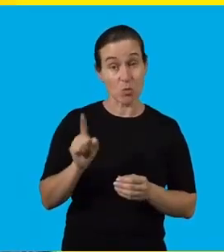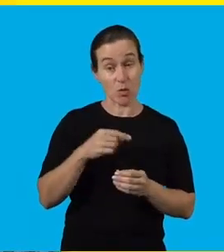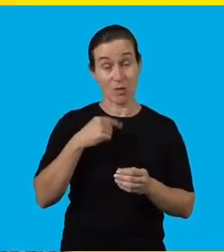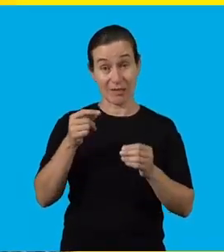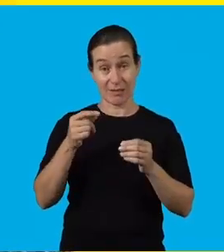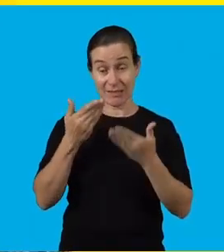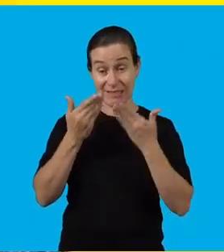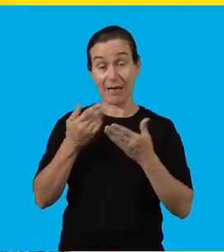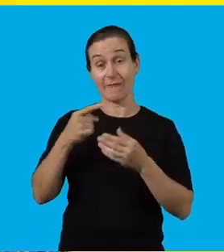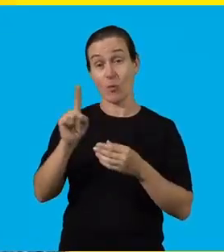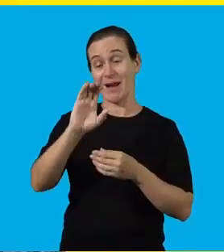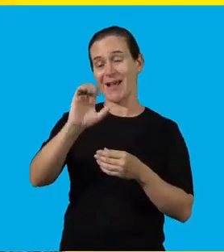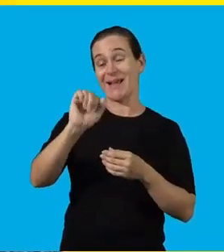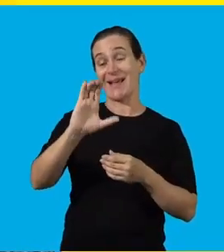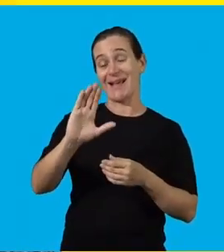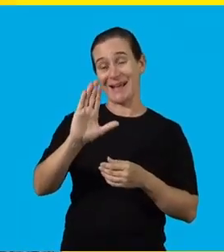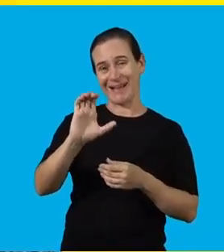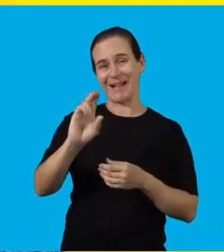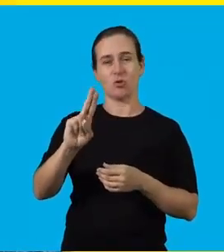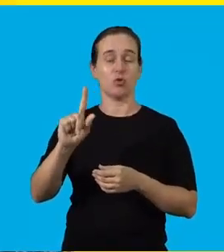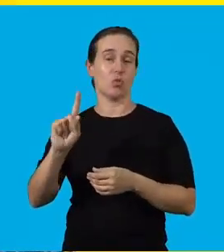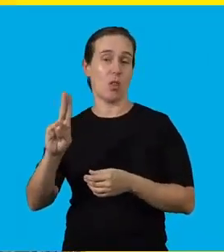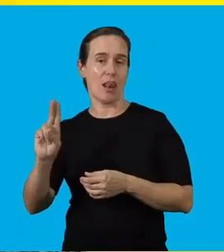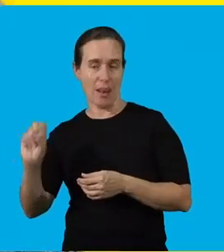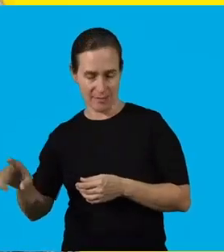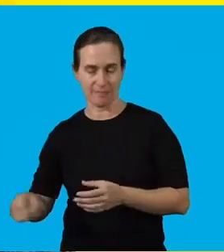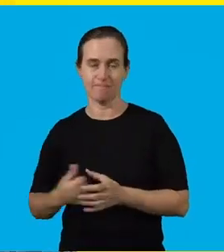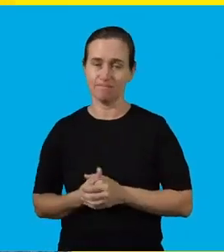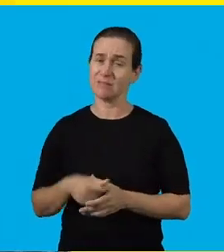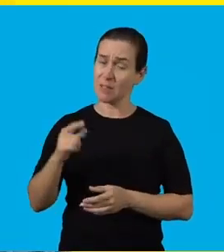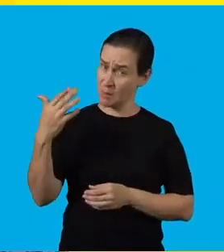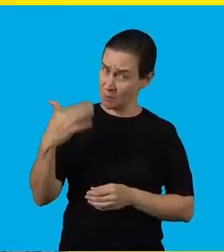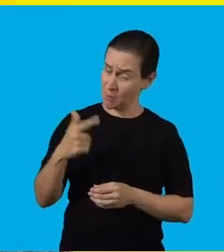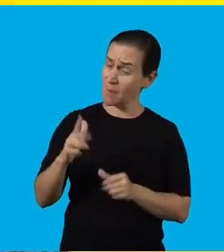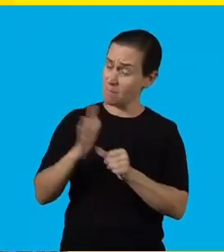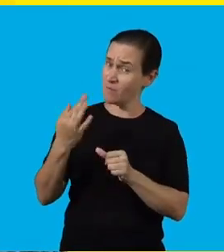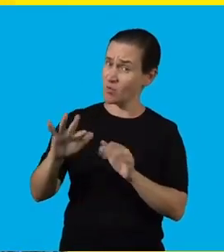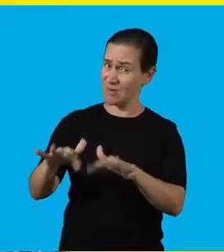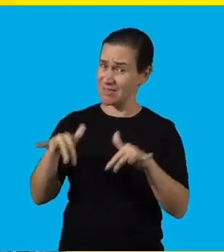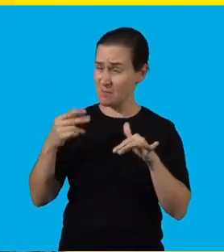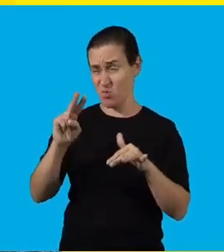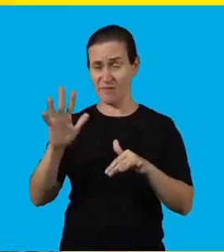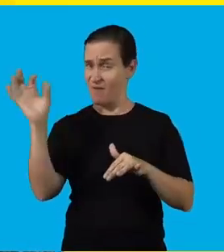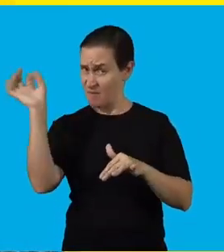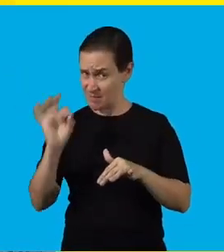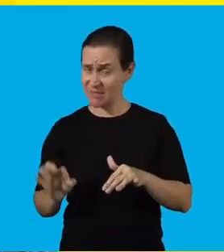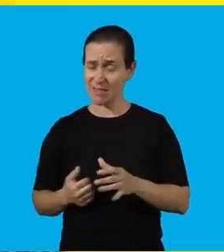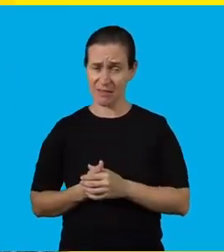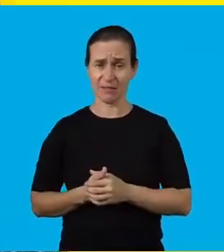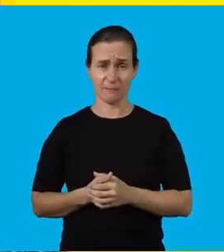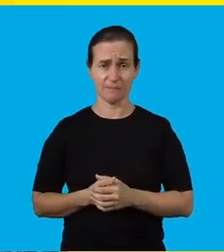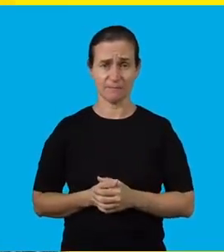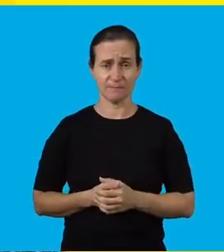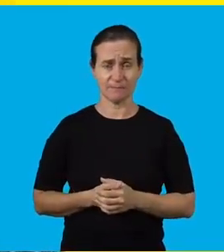of what the important concepts are in the exam. Calculus is a huge section, 25%. It covers all these topics that you can